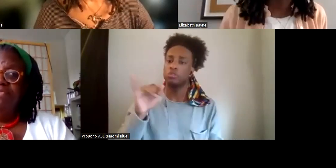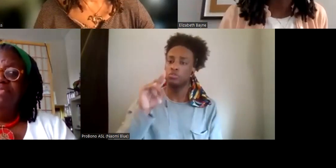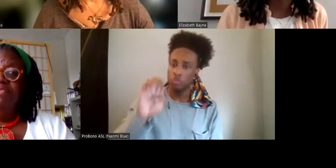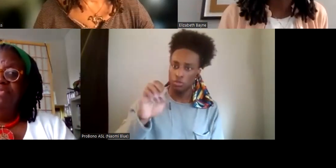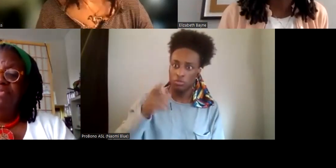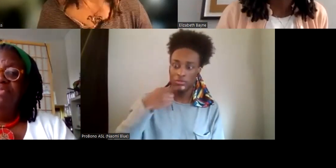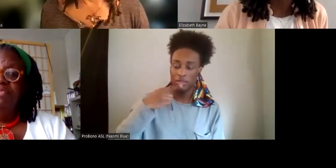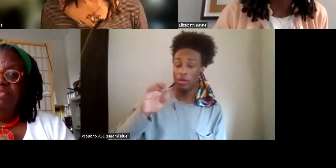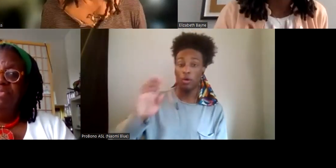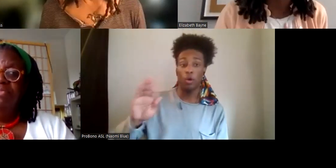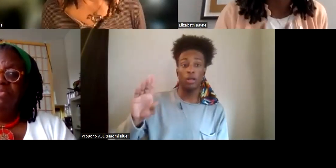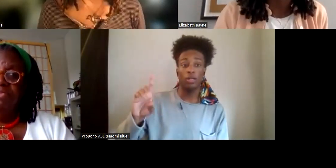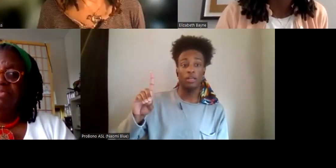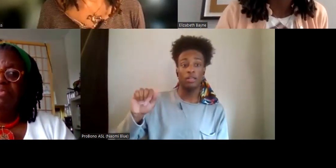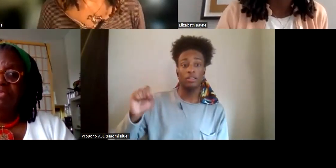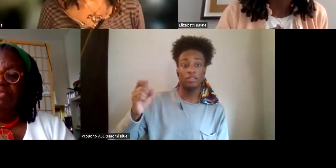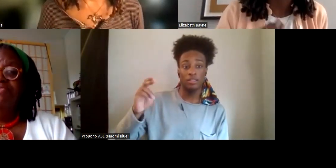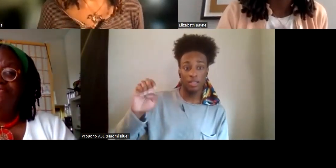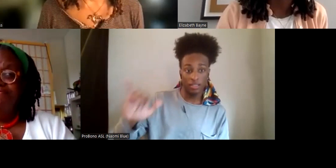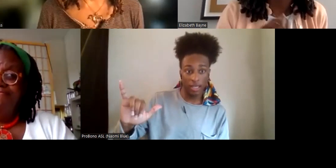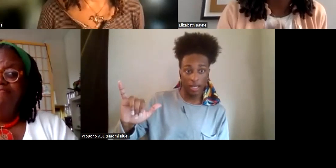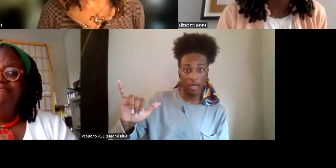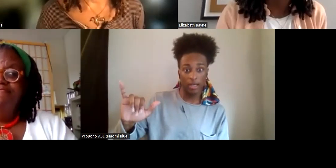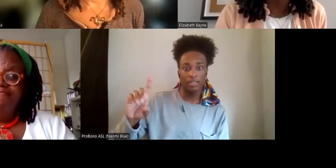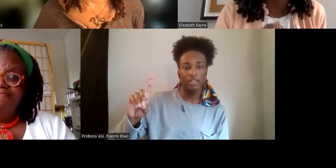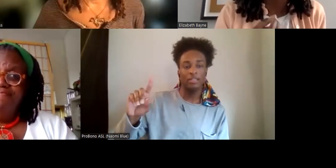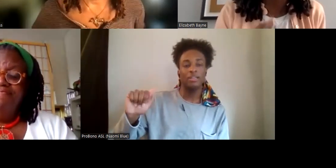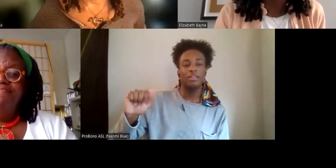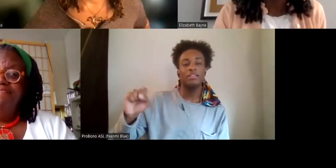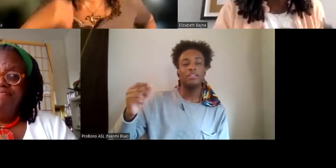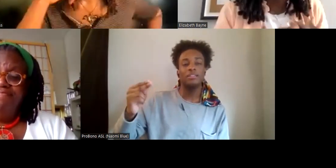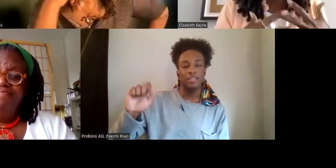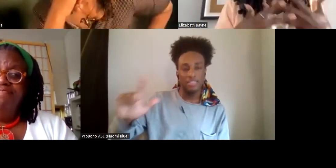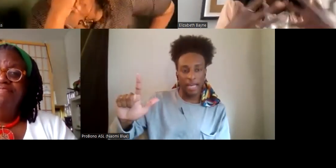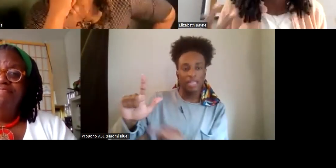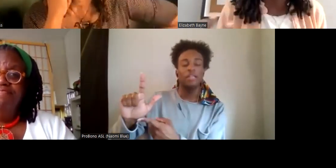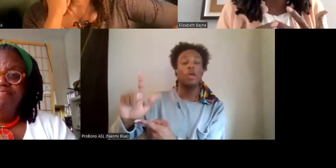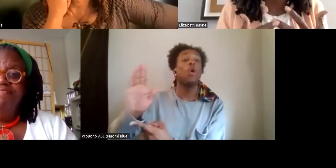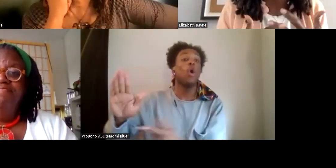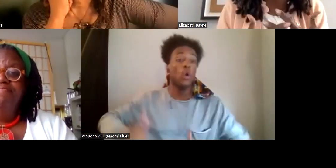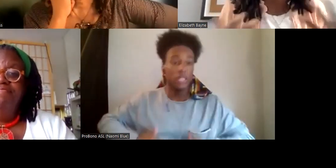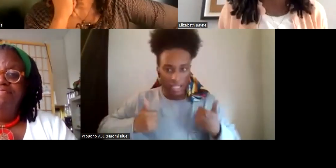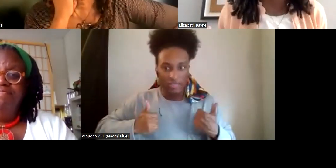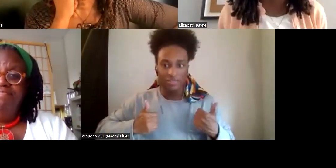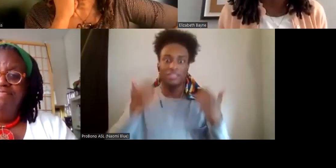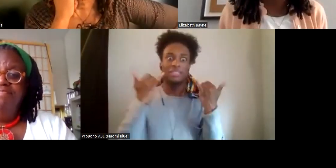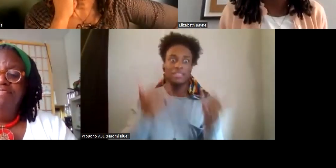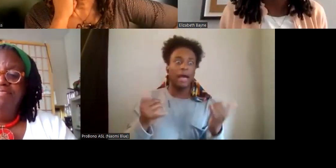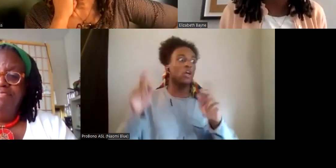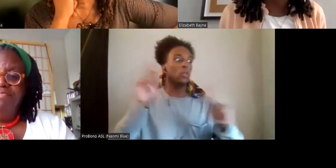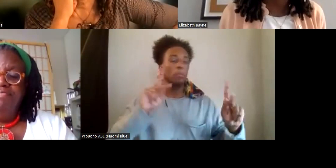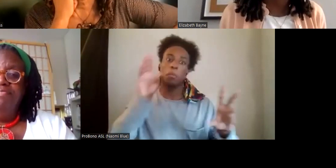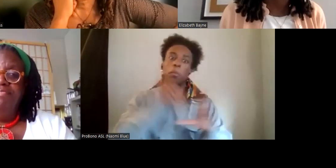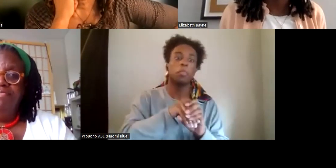a big push in filmmaking about the ethics and how does your film impact the participants who are sharing their lives